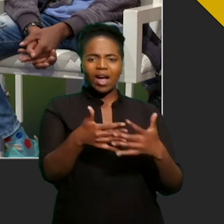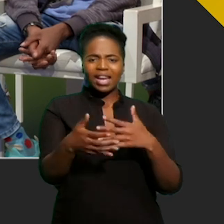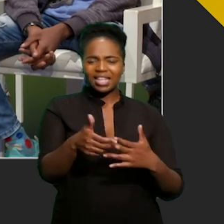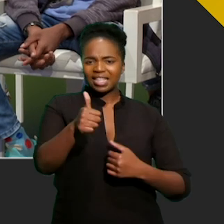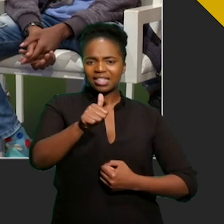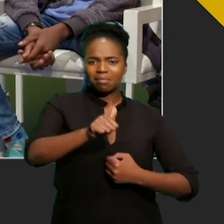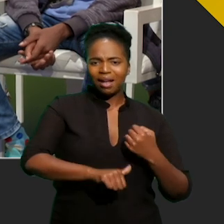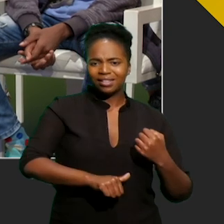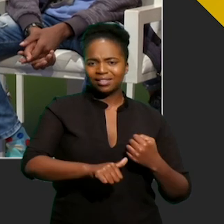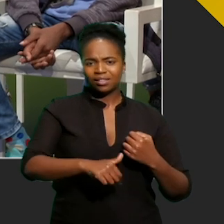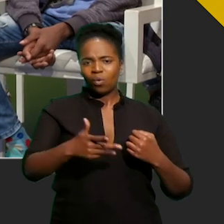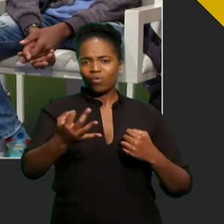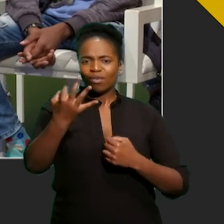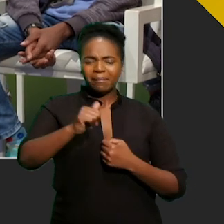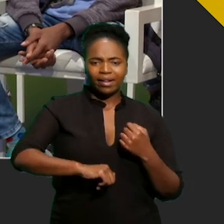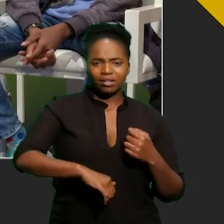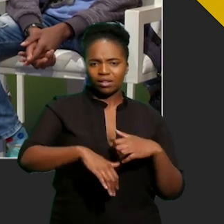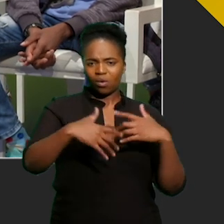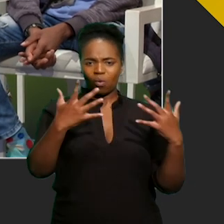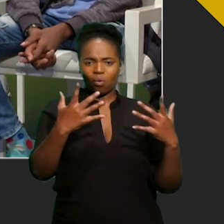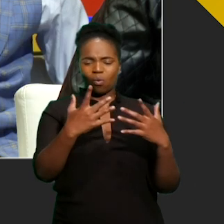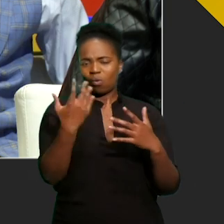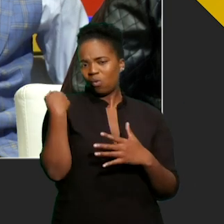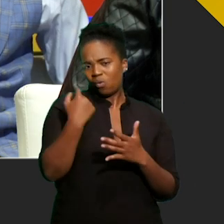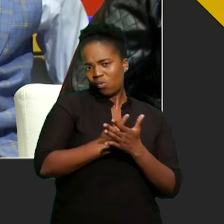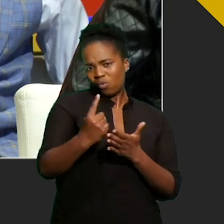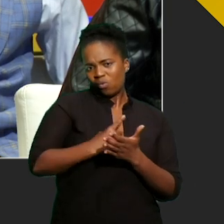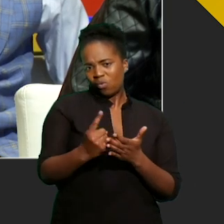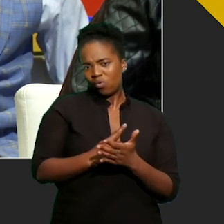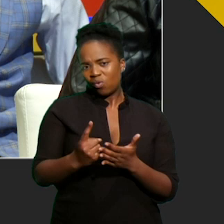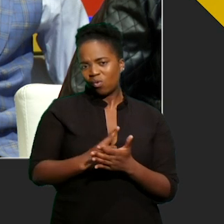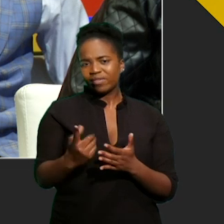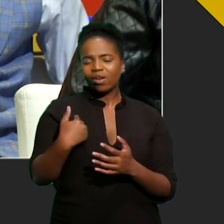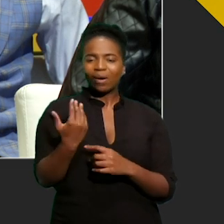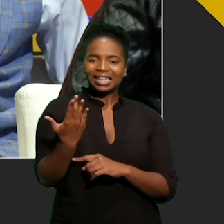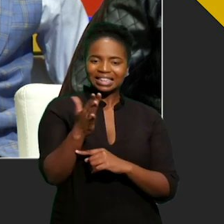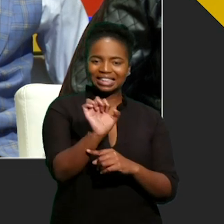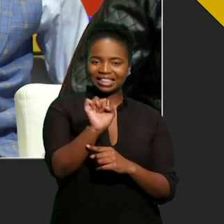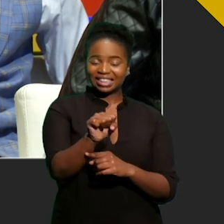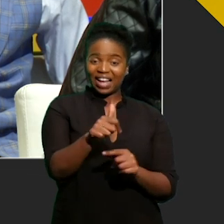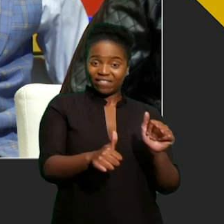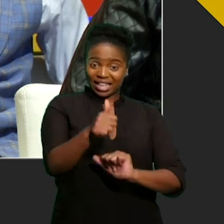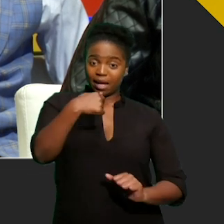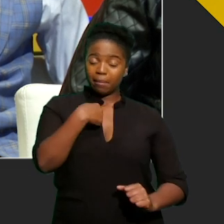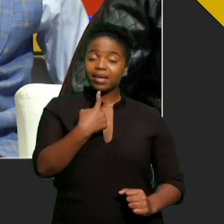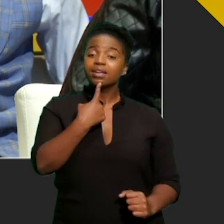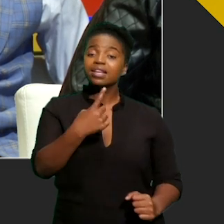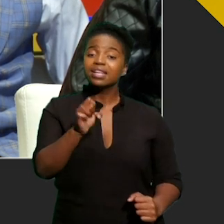6 months, Gabriel, and you're going to 3 months, you're going to a few weeks ago. Mm-hmm. So, about the publisher Lojala without my permission, error